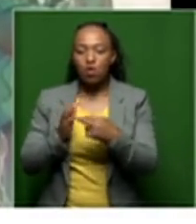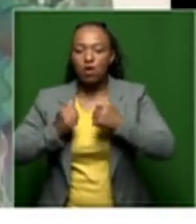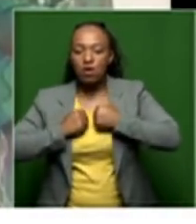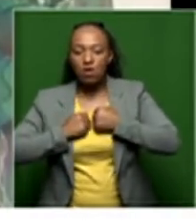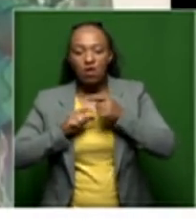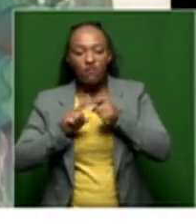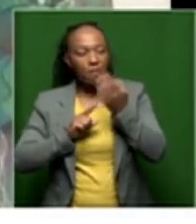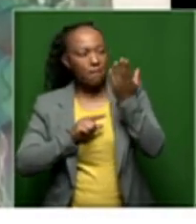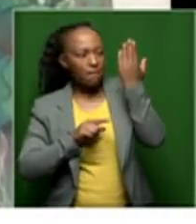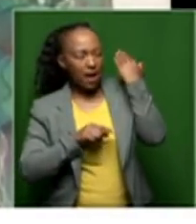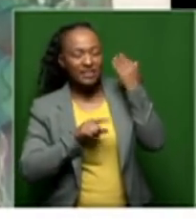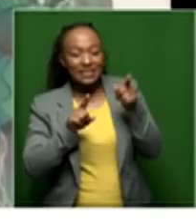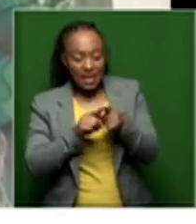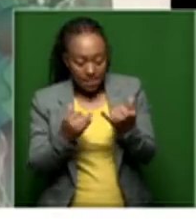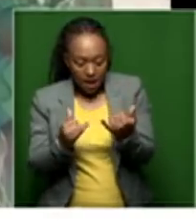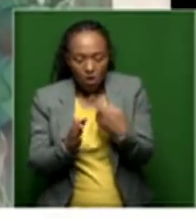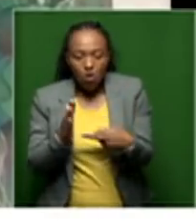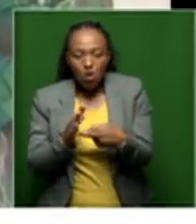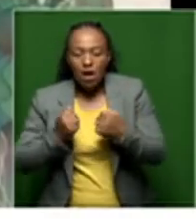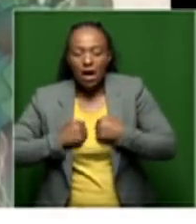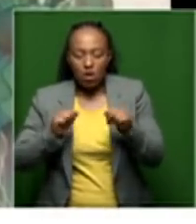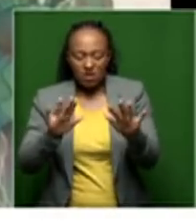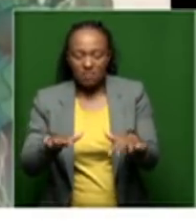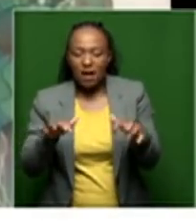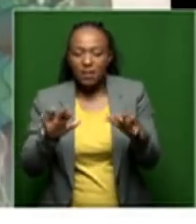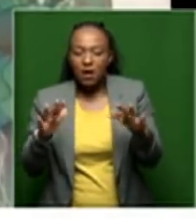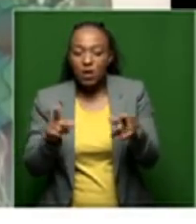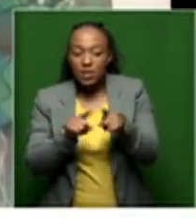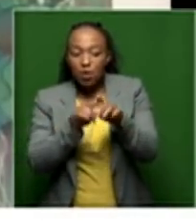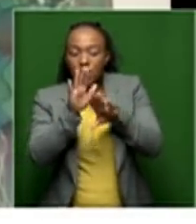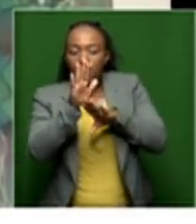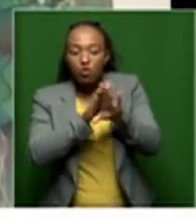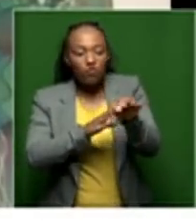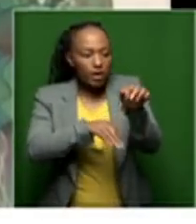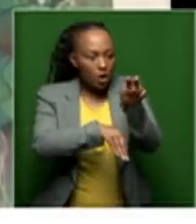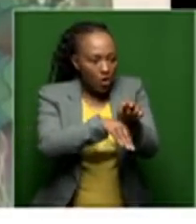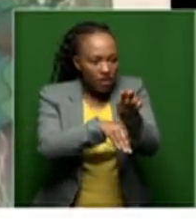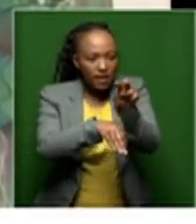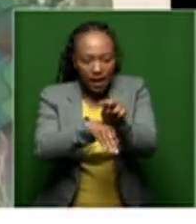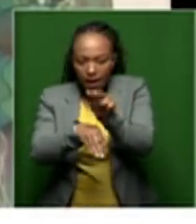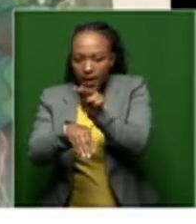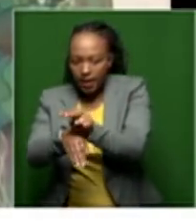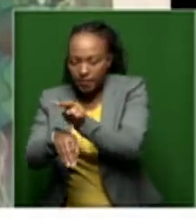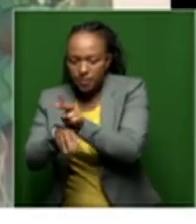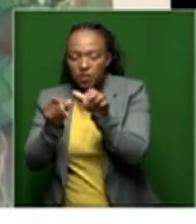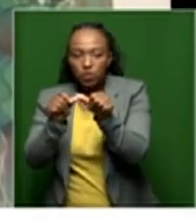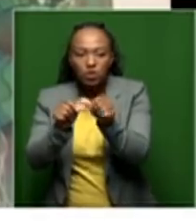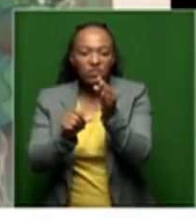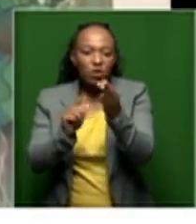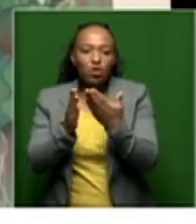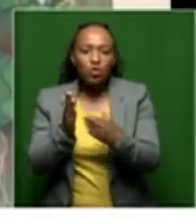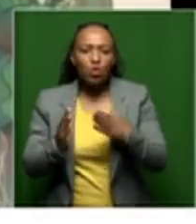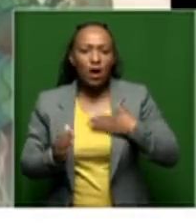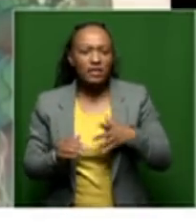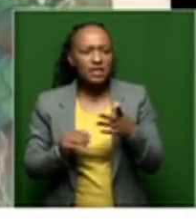in the past and currently, but also how we improve oversight moving into the future so that we are not found wanting